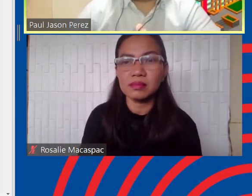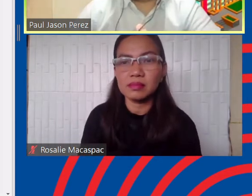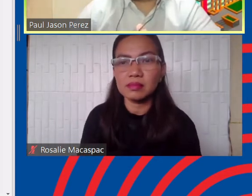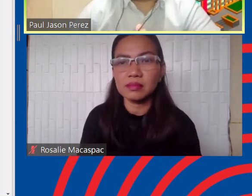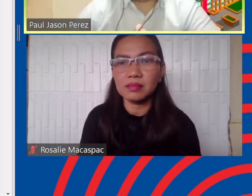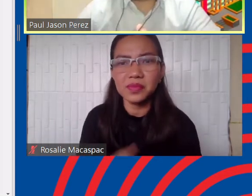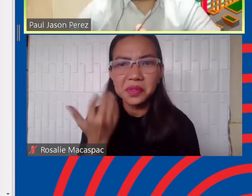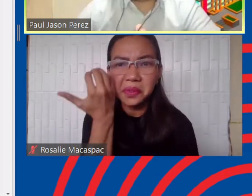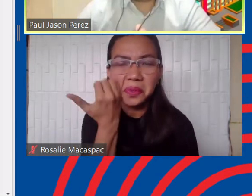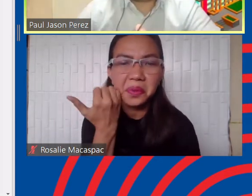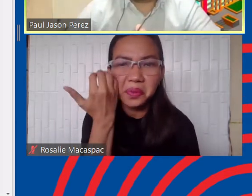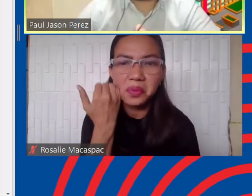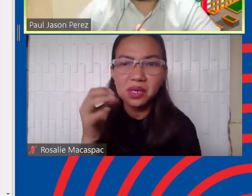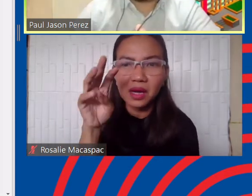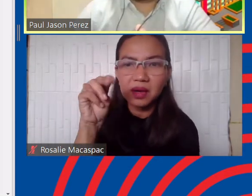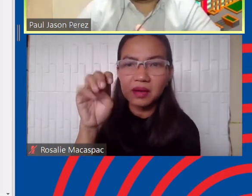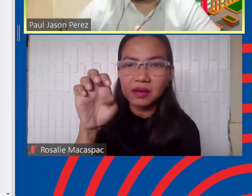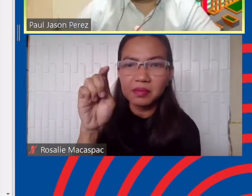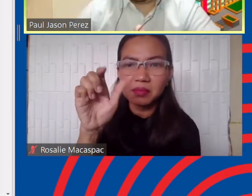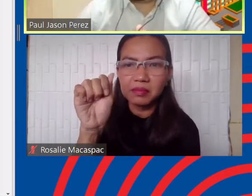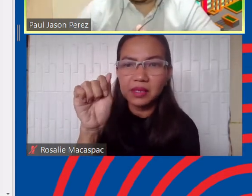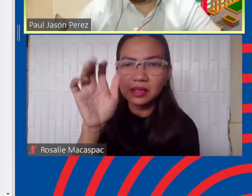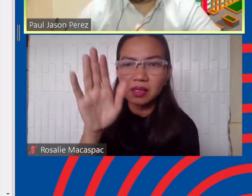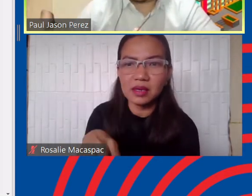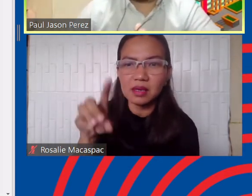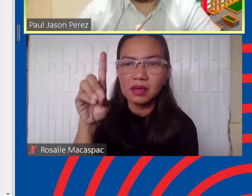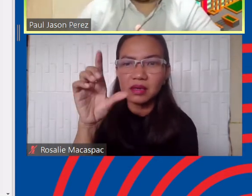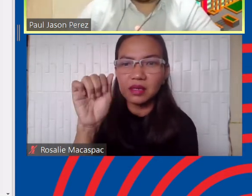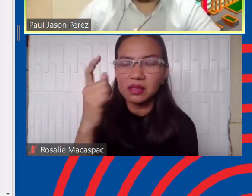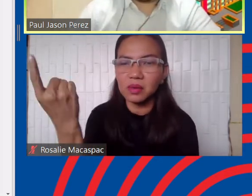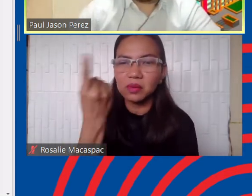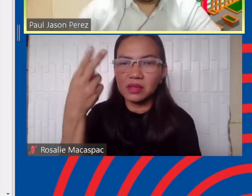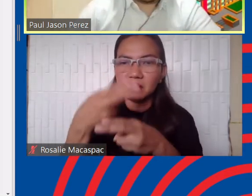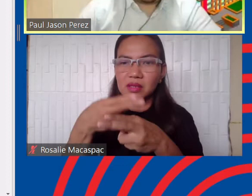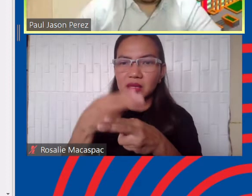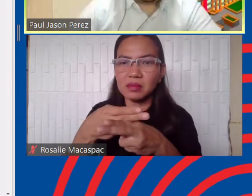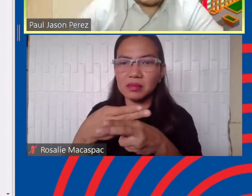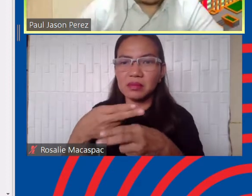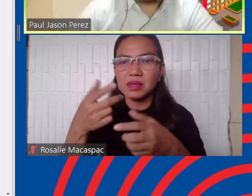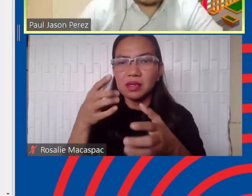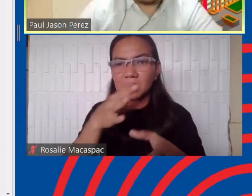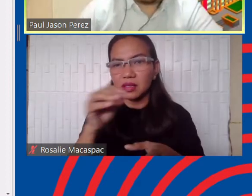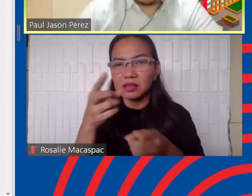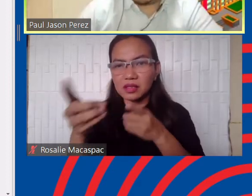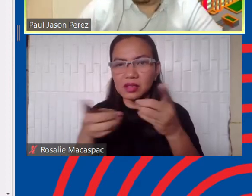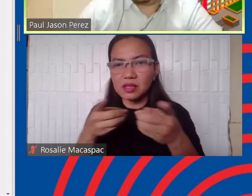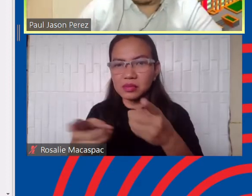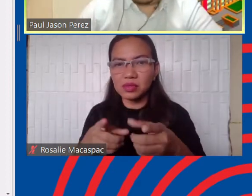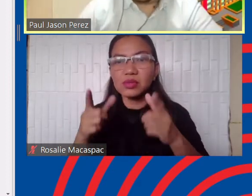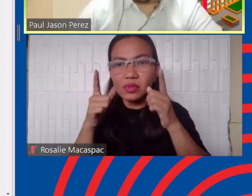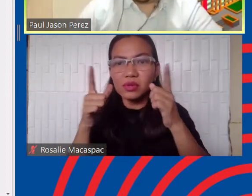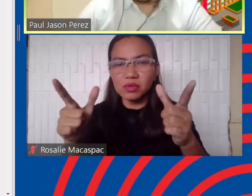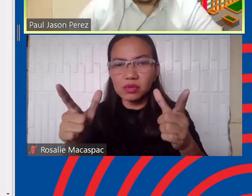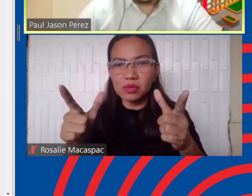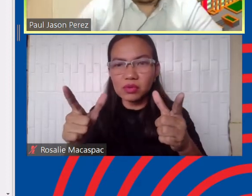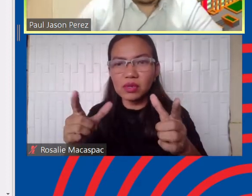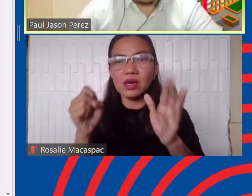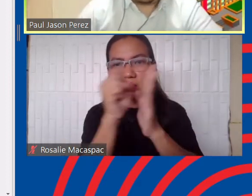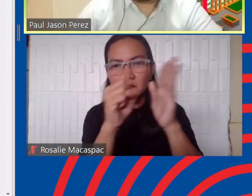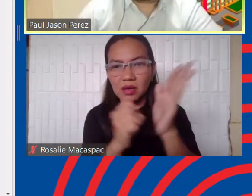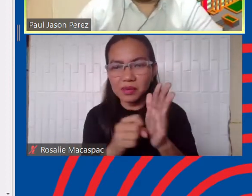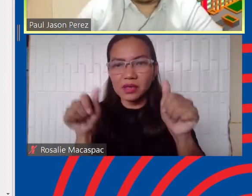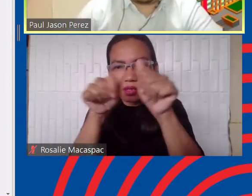kulang yung metadata niya. Meron lang siyang name and description. So you can look at browse by subject areas and